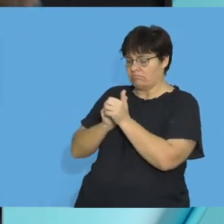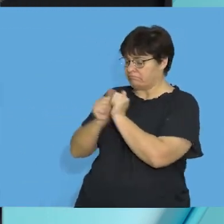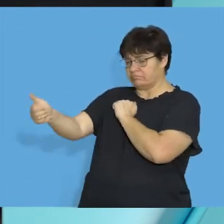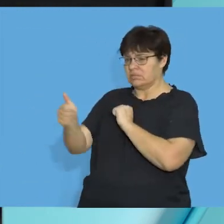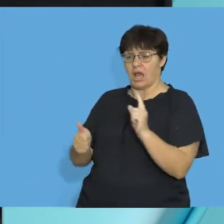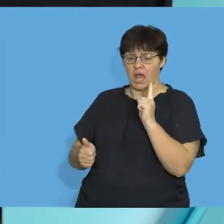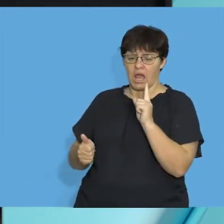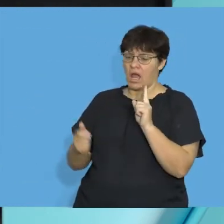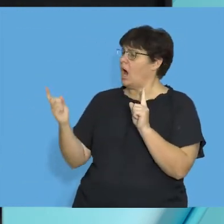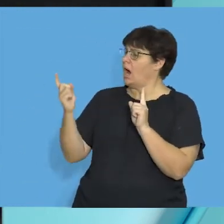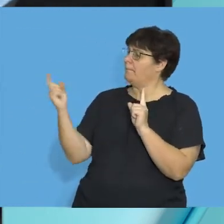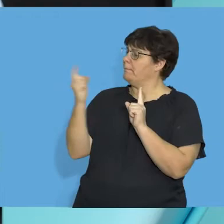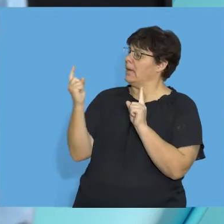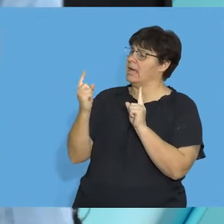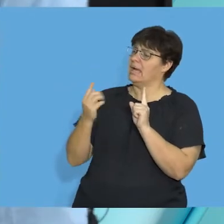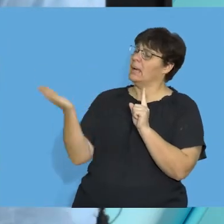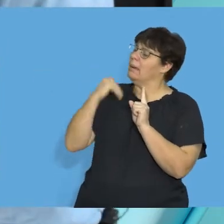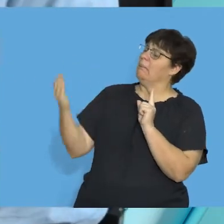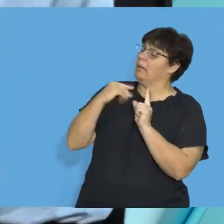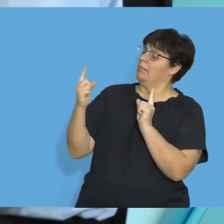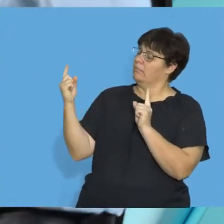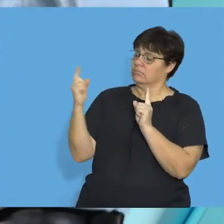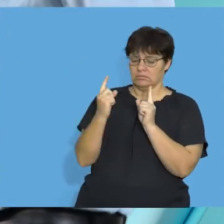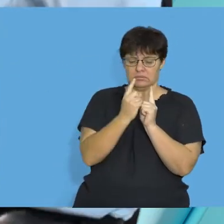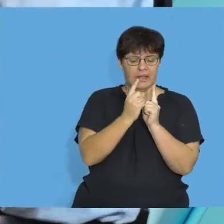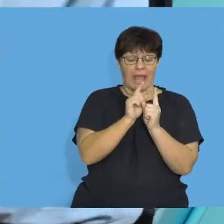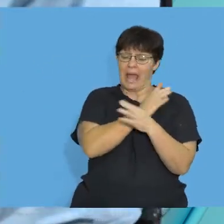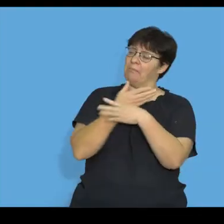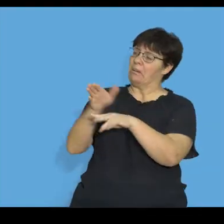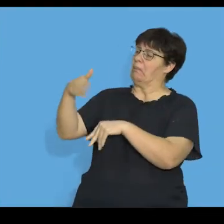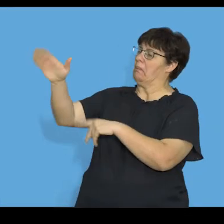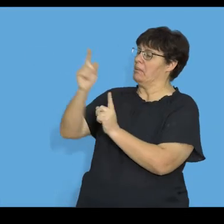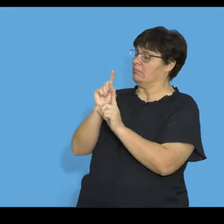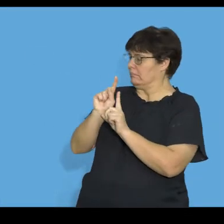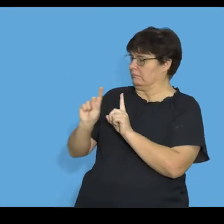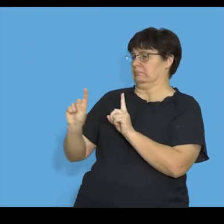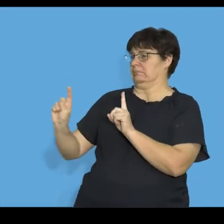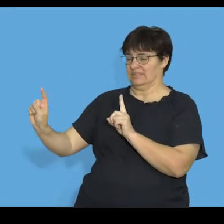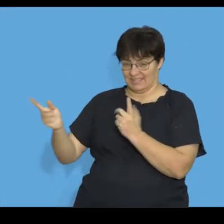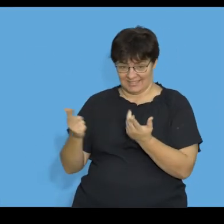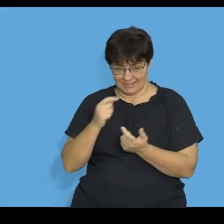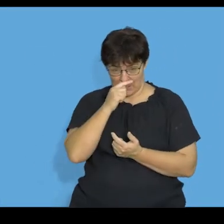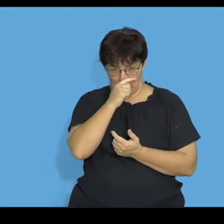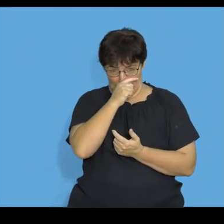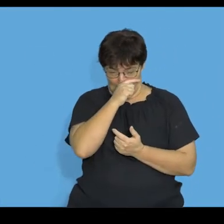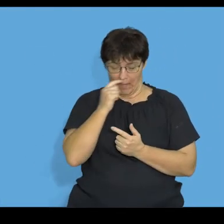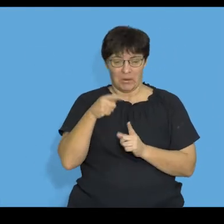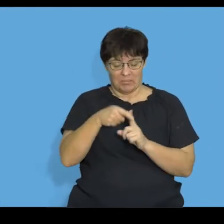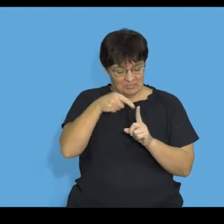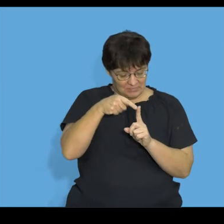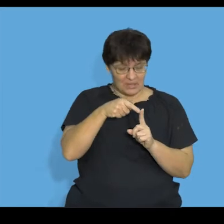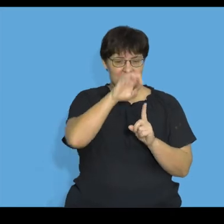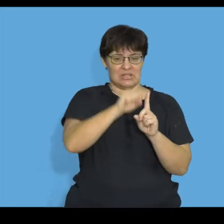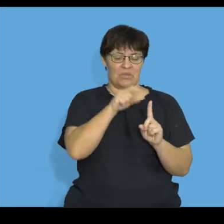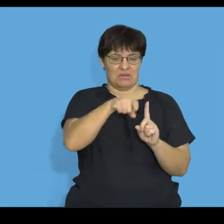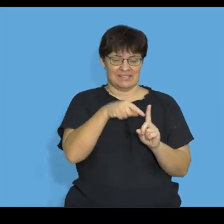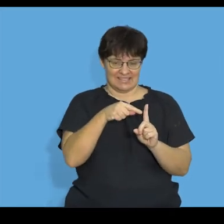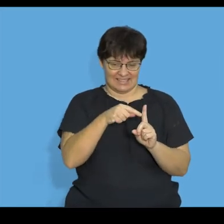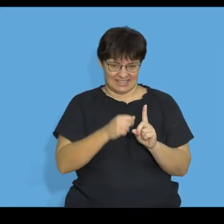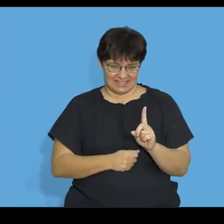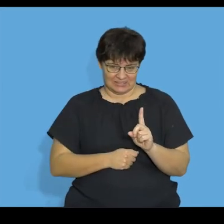come back, come back, come back. So how are they going to make the north pole come back? This end has to be a south pole, because